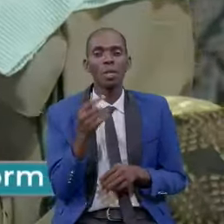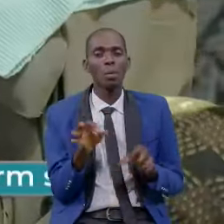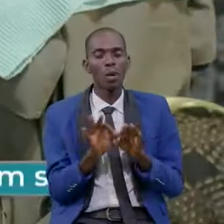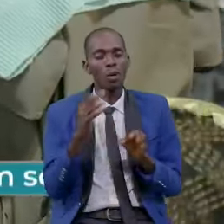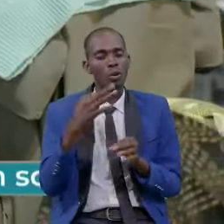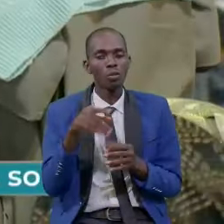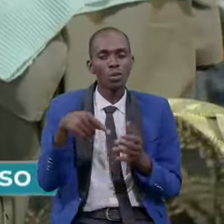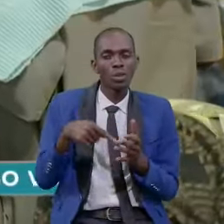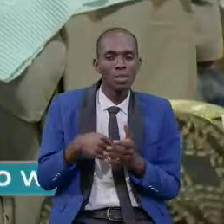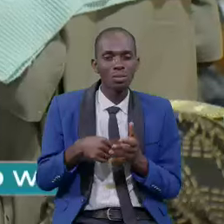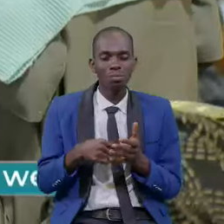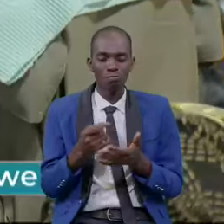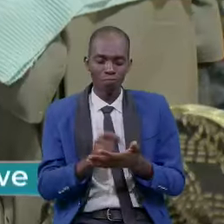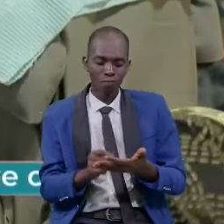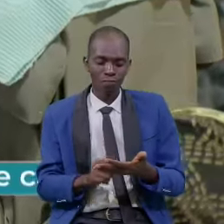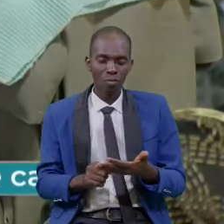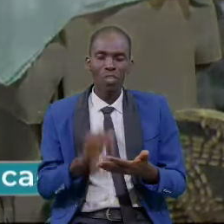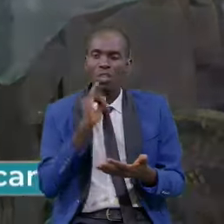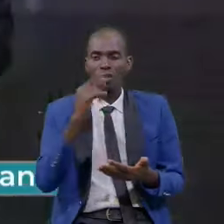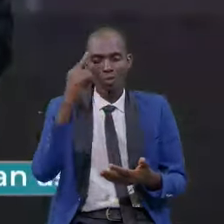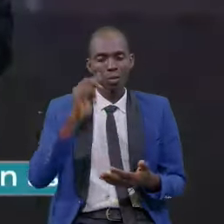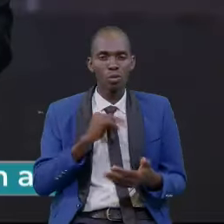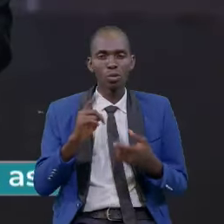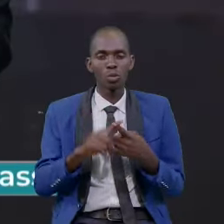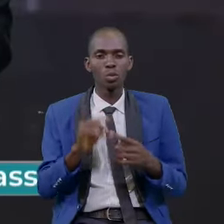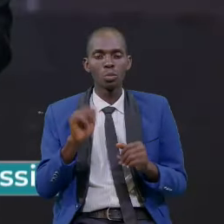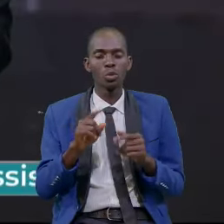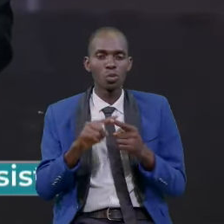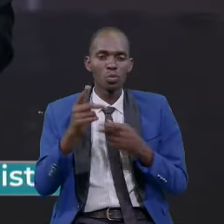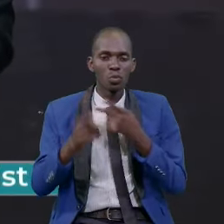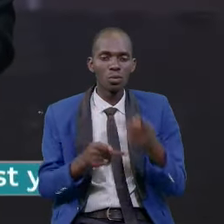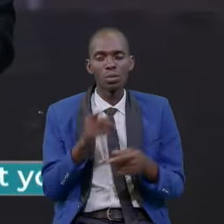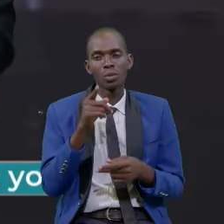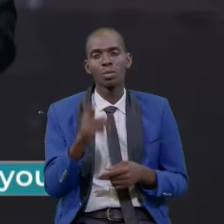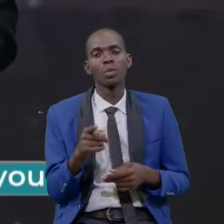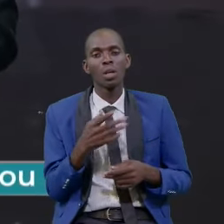Follow you up. Ensure that the miracle of salvation you received